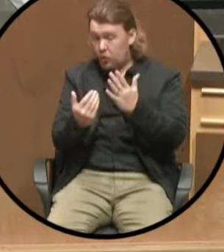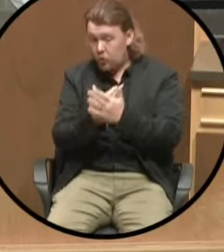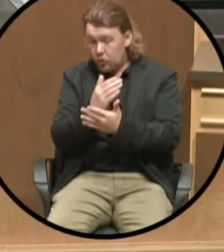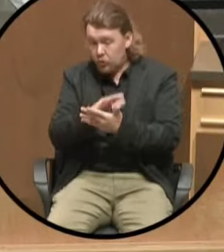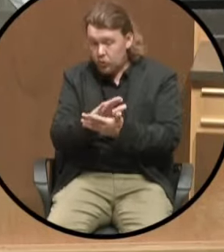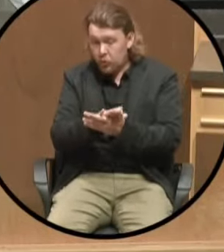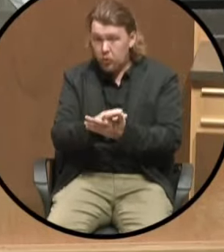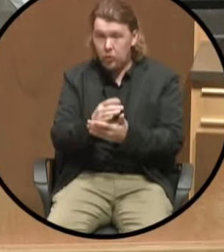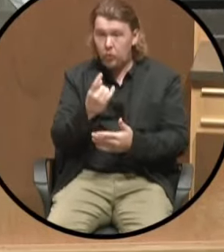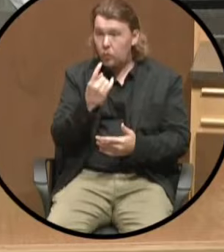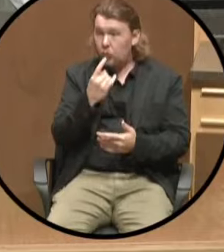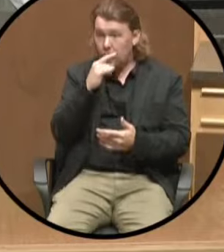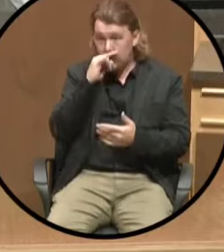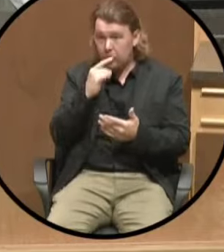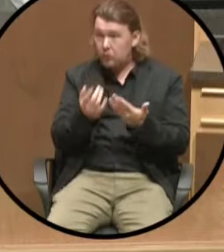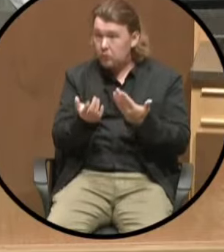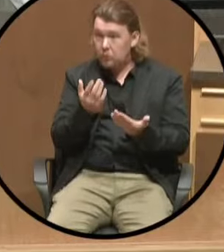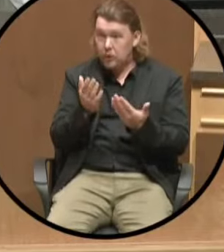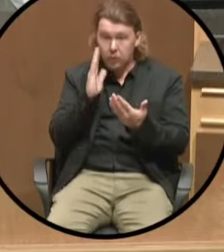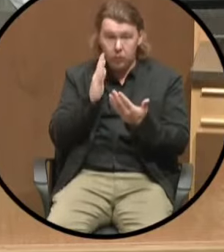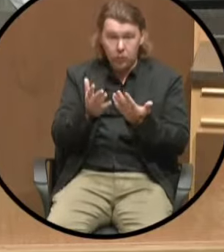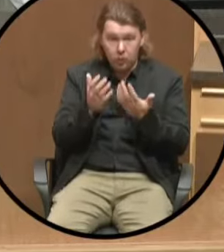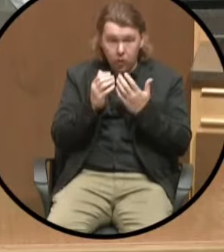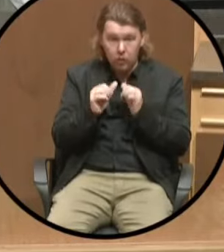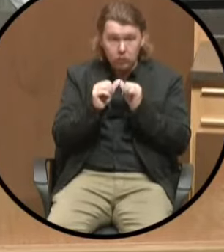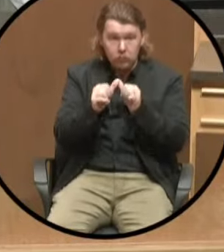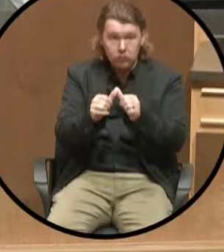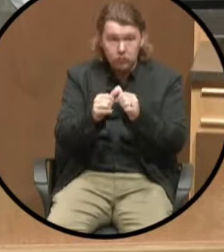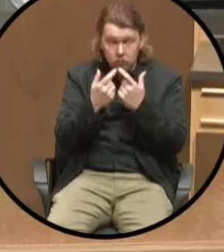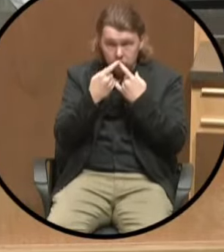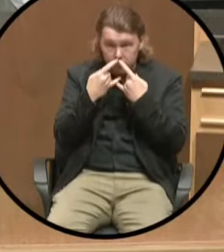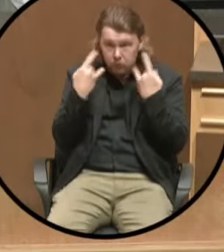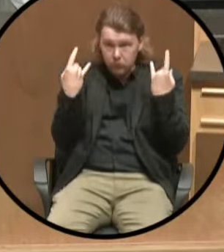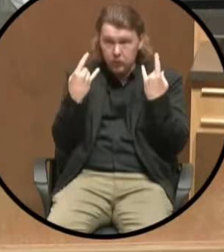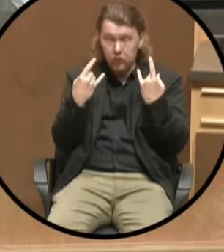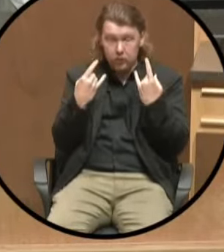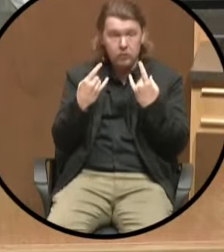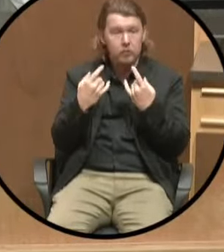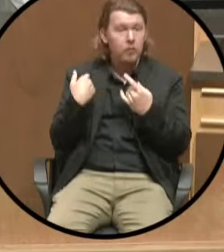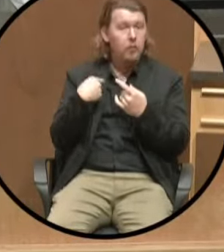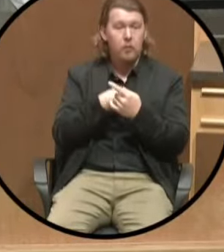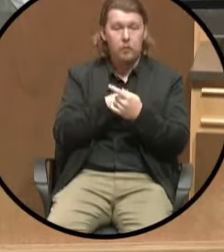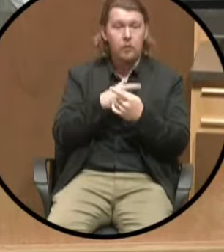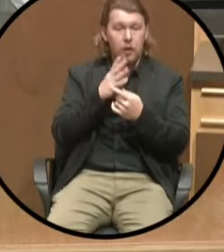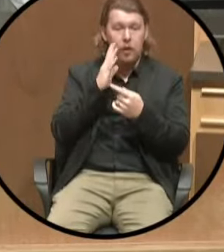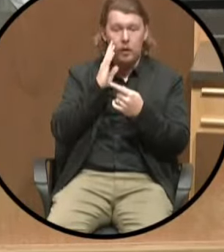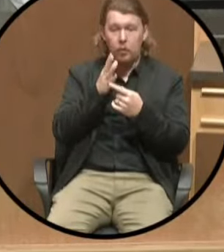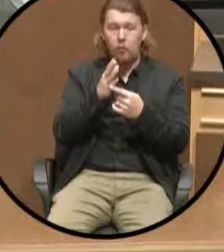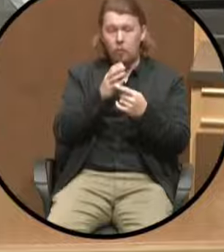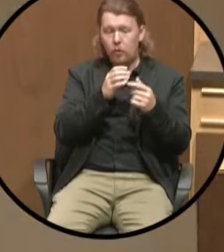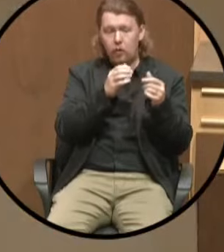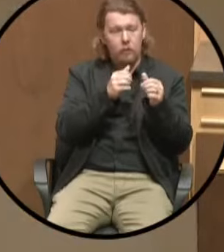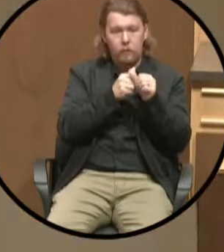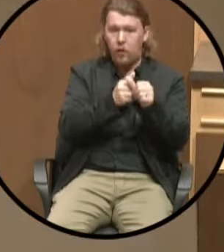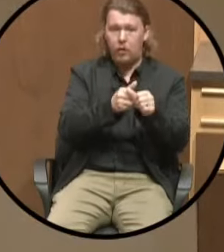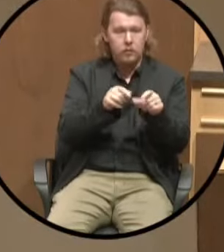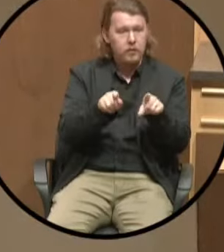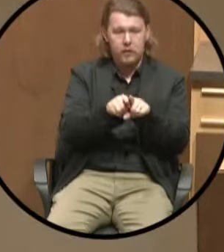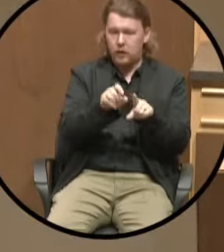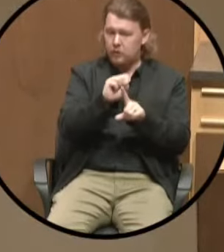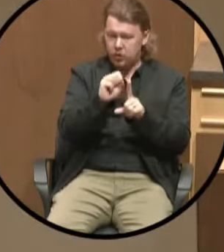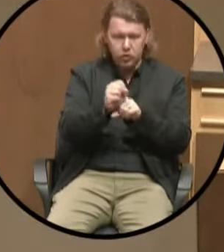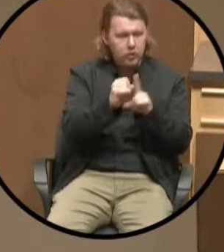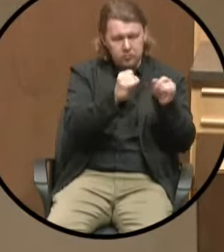some child may want to continue to wear a mask, and we take that on a case-by-case basis. Thank you, Dr.